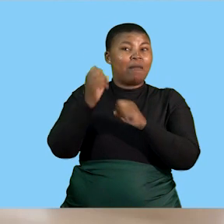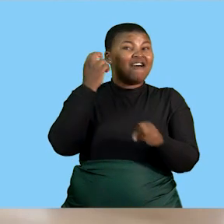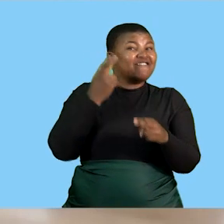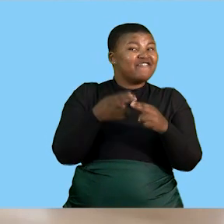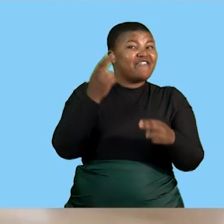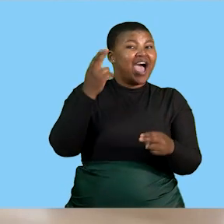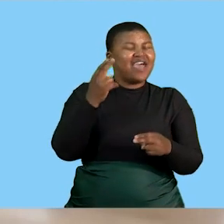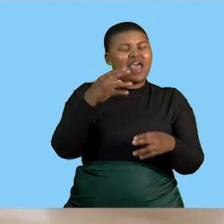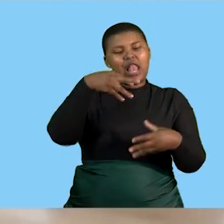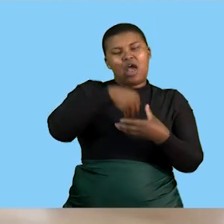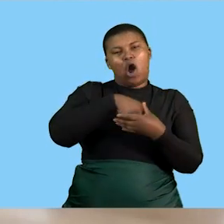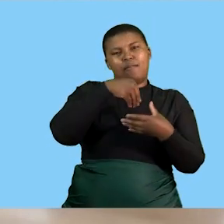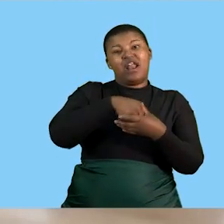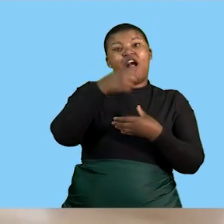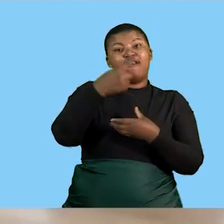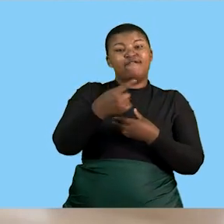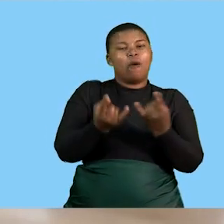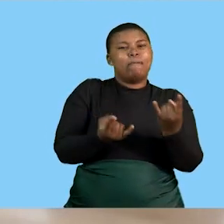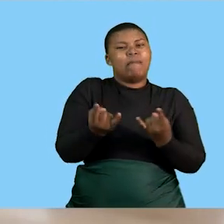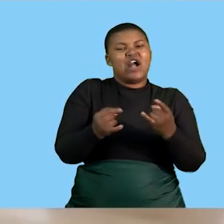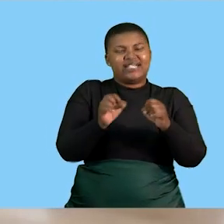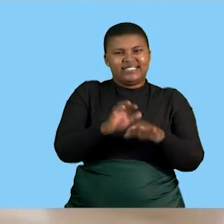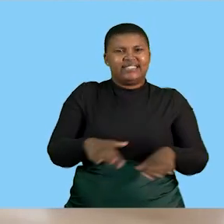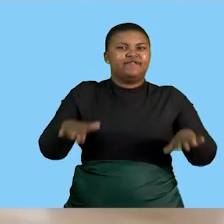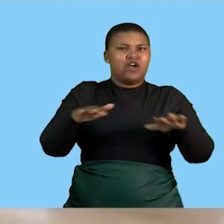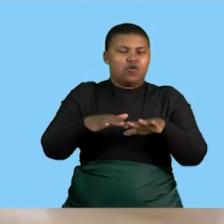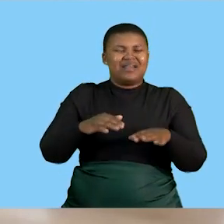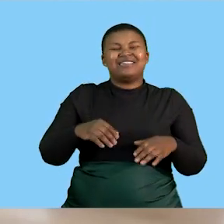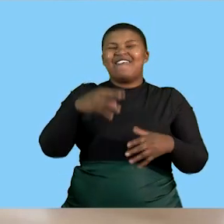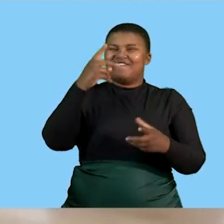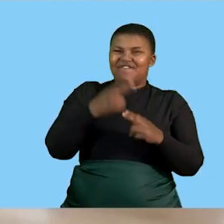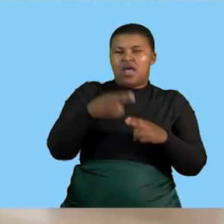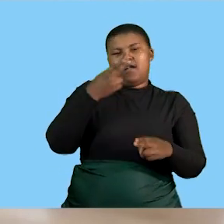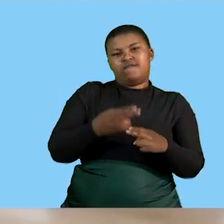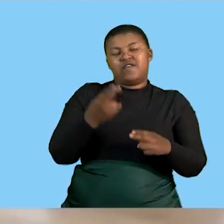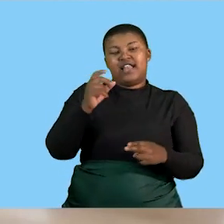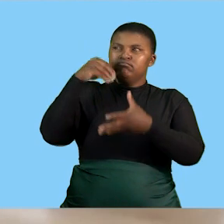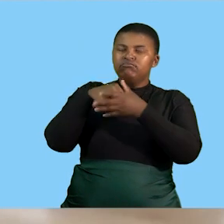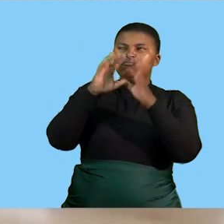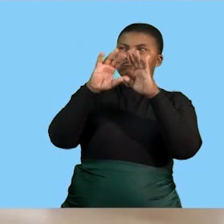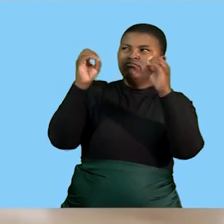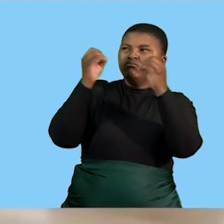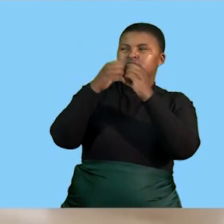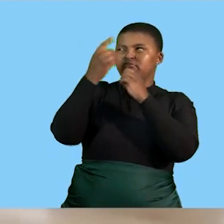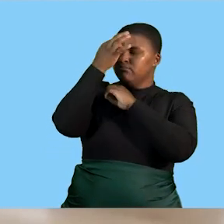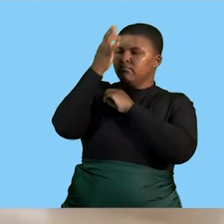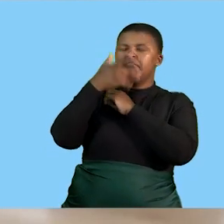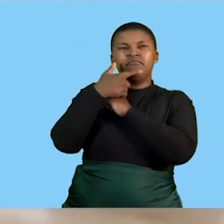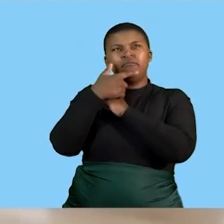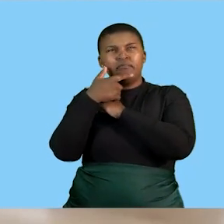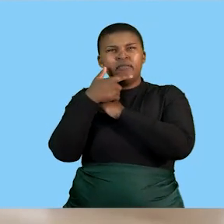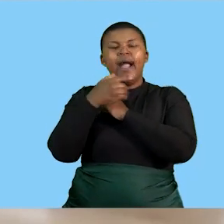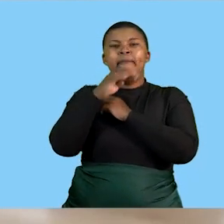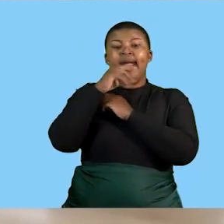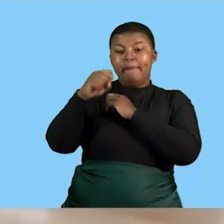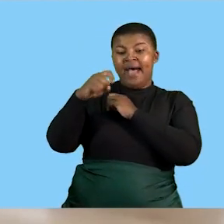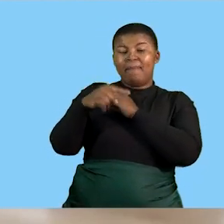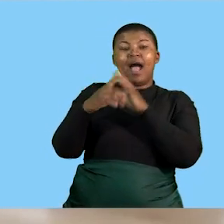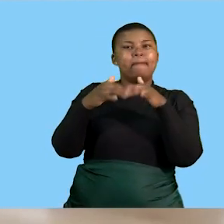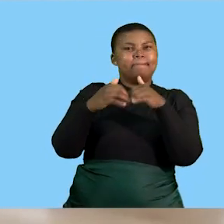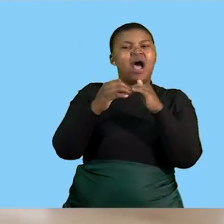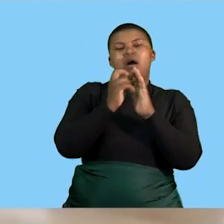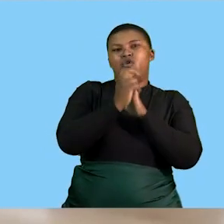the final component of our market environment, or other organizations. So just before the break, we took a look